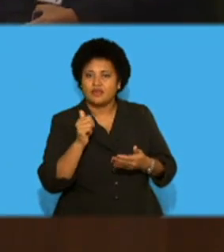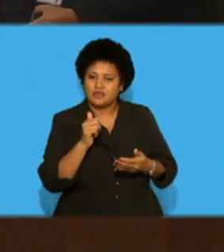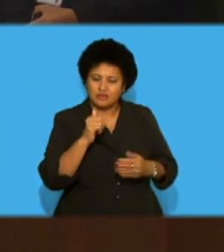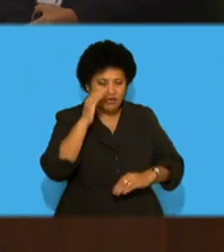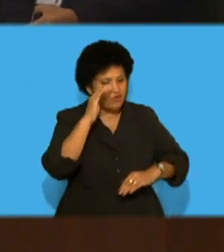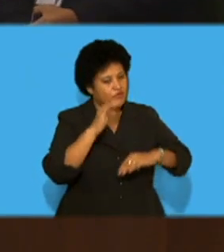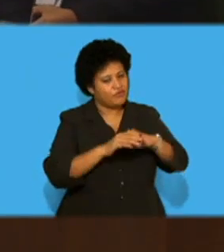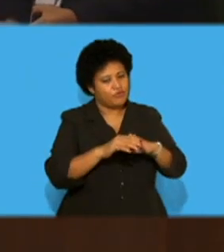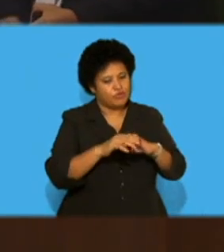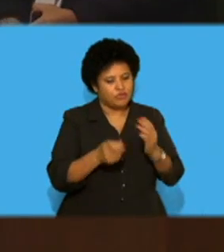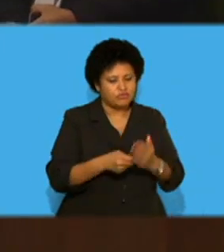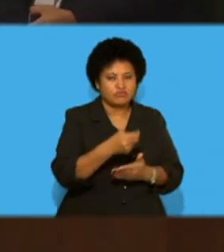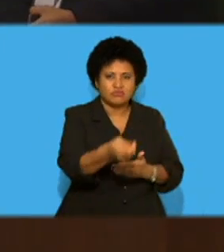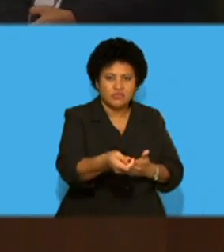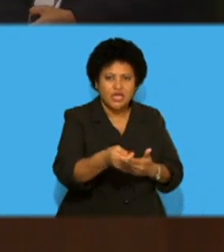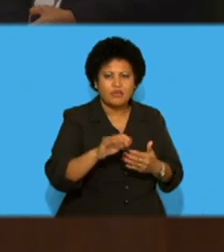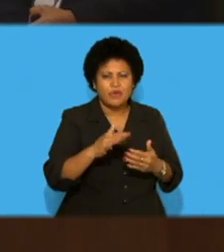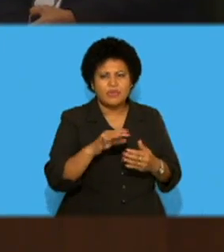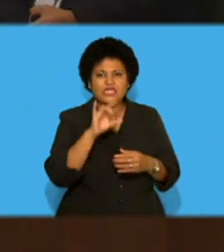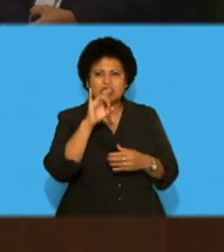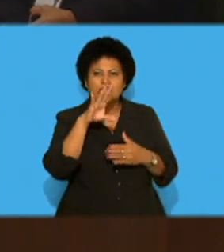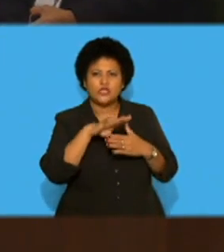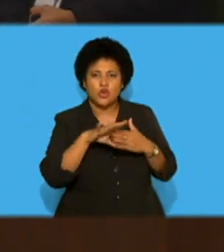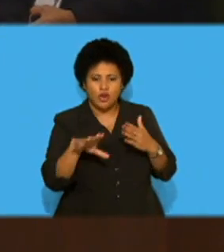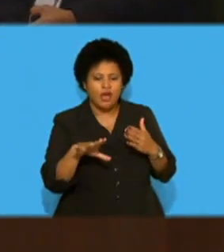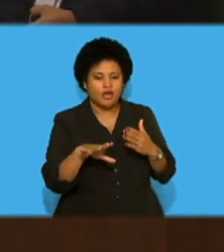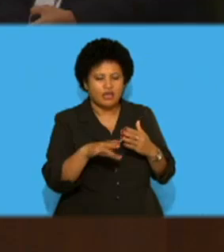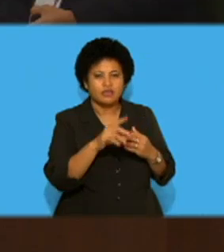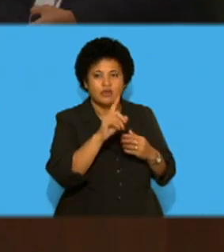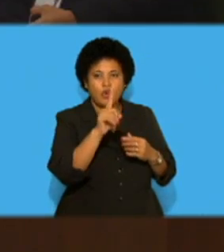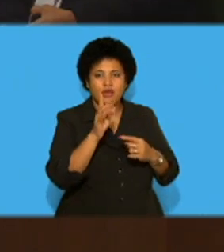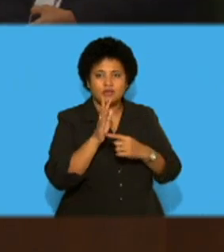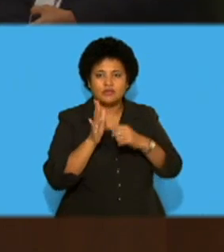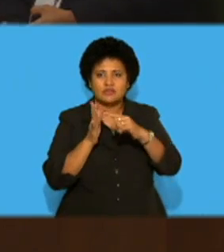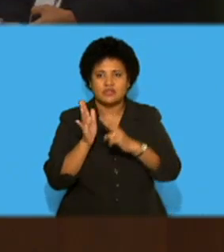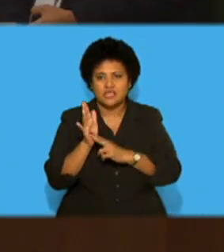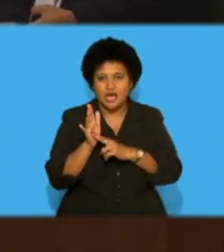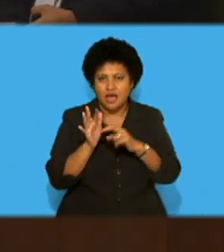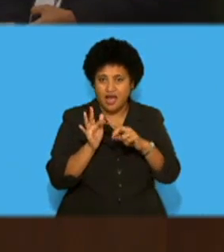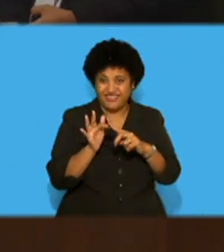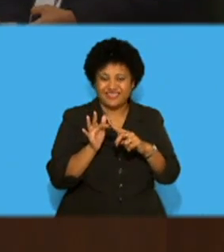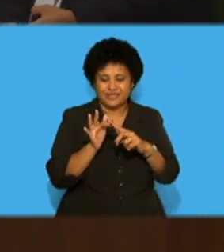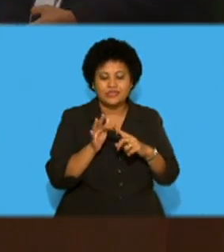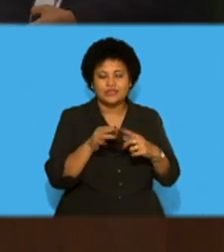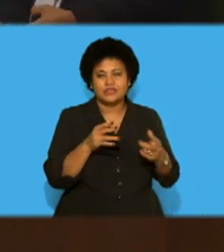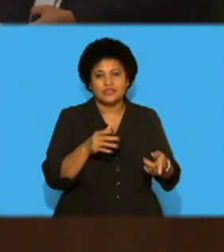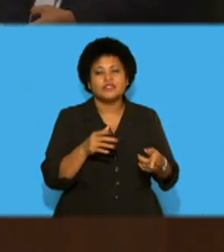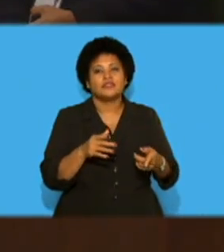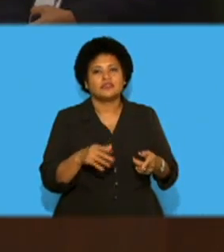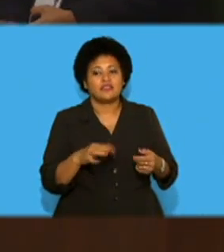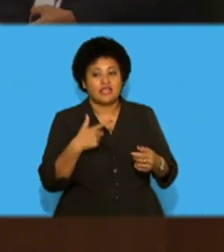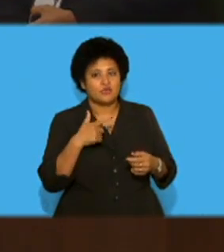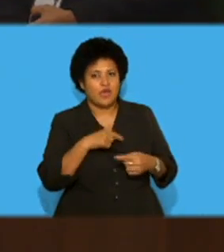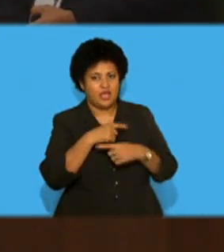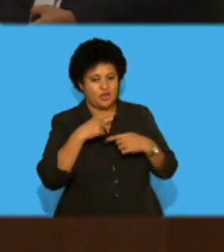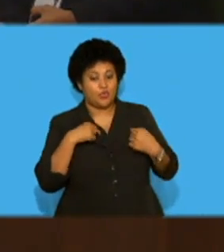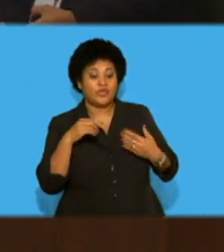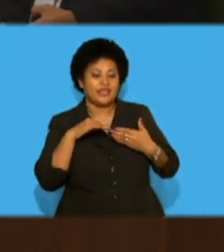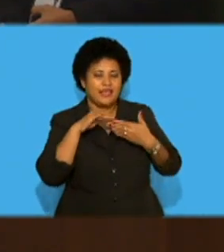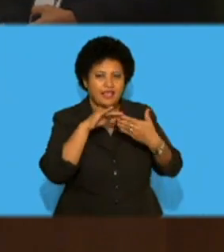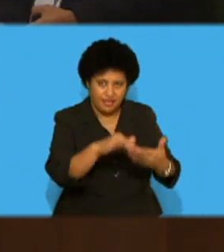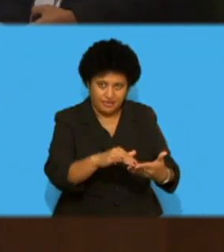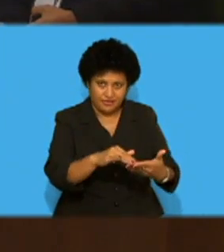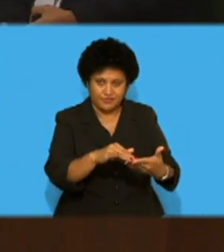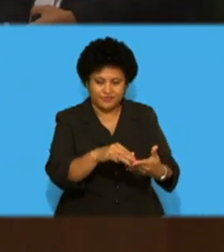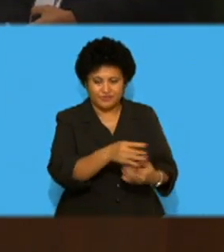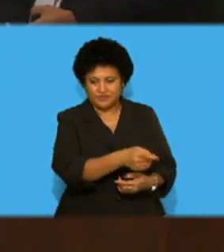about in excess of $10 a ton they would have received. So this is the reason why this intervention was made. Madam